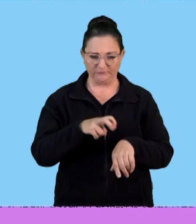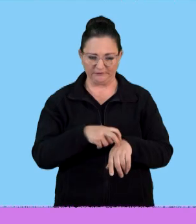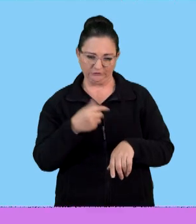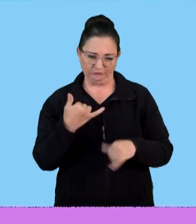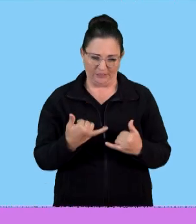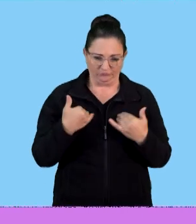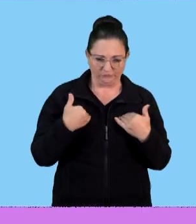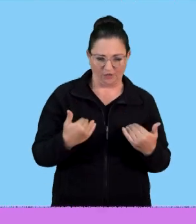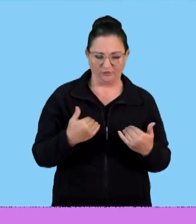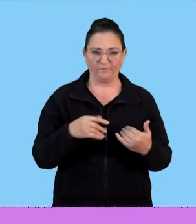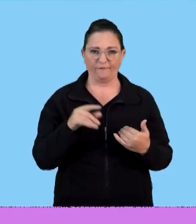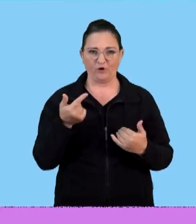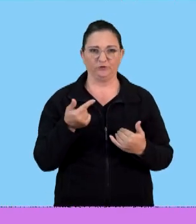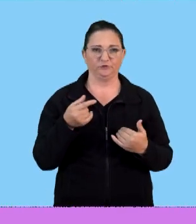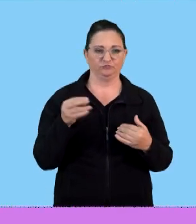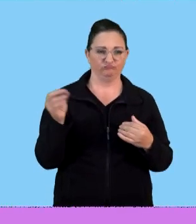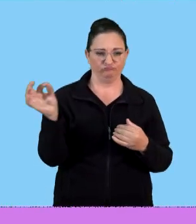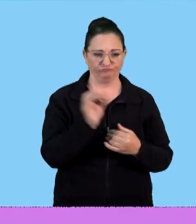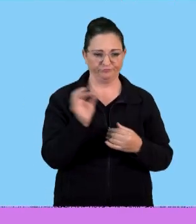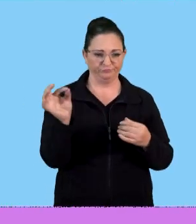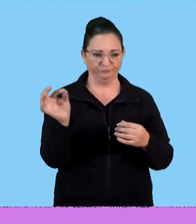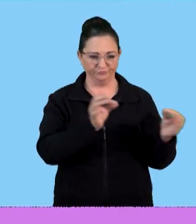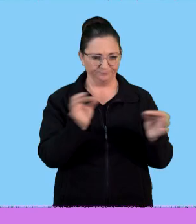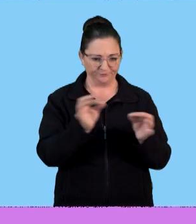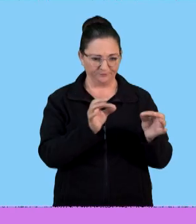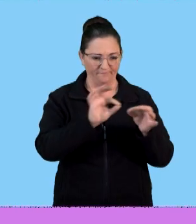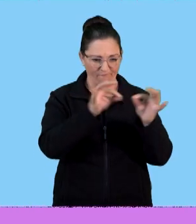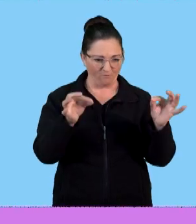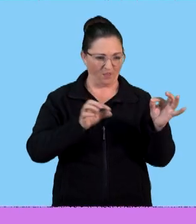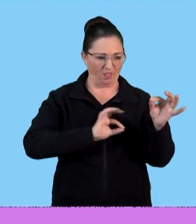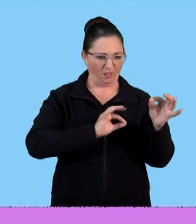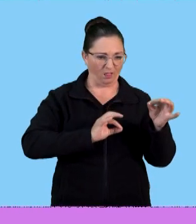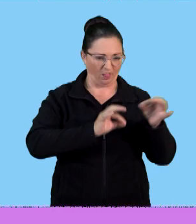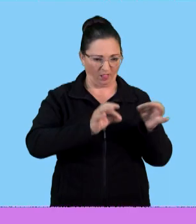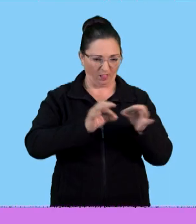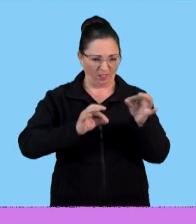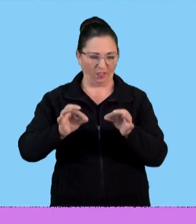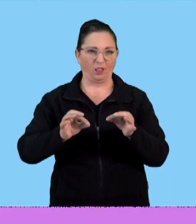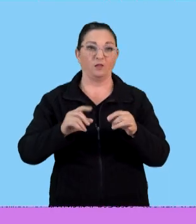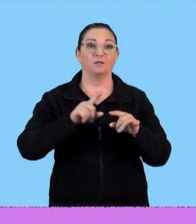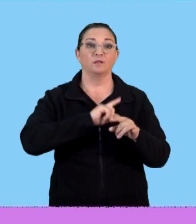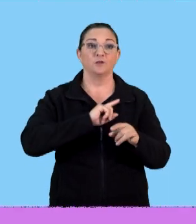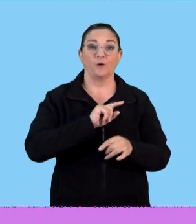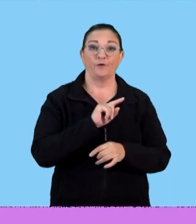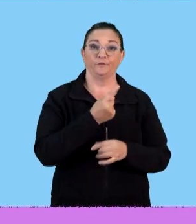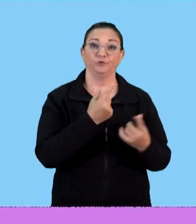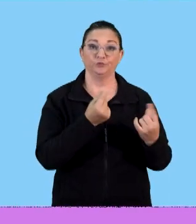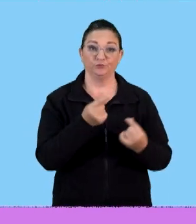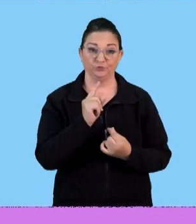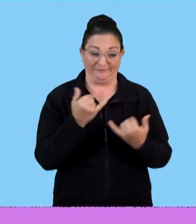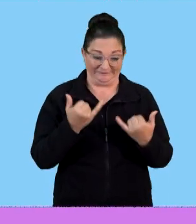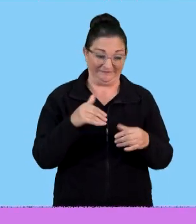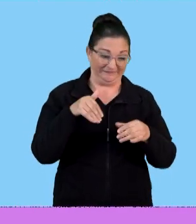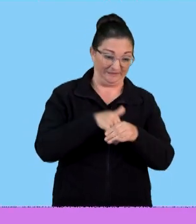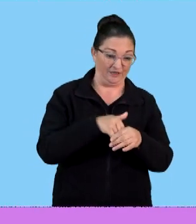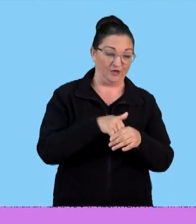correct pieces and put them at the correct place. So step 1, there's my formula, right? Second step is I'm going to substitute into the